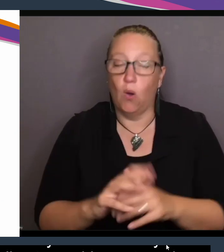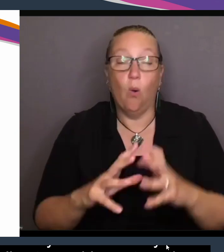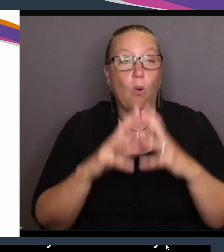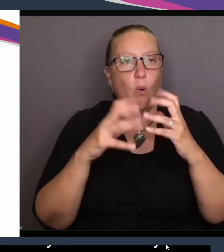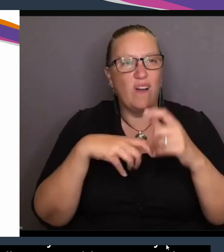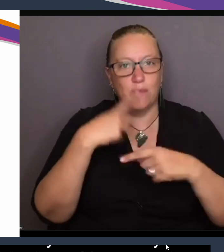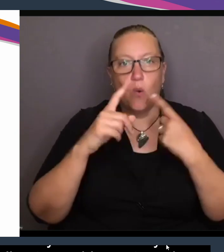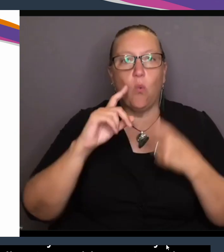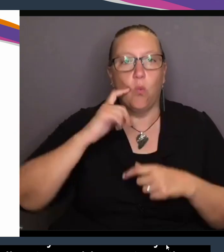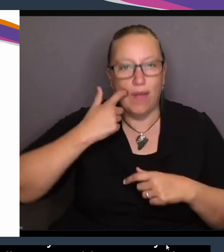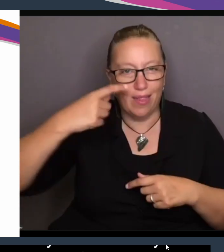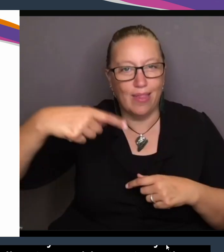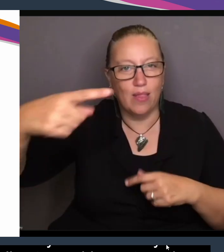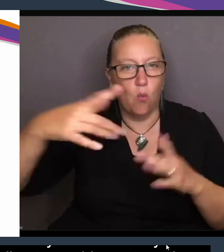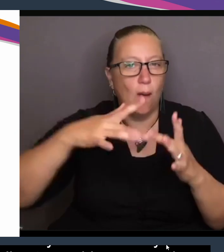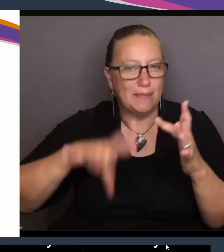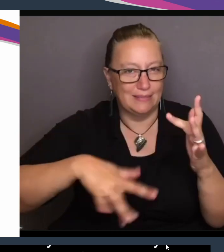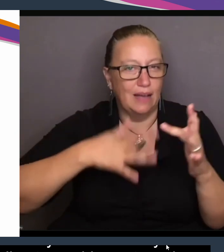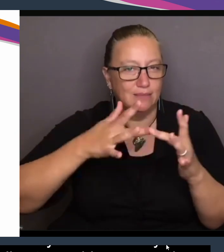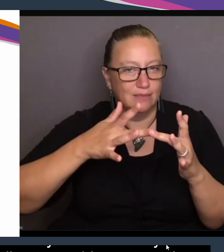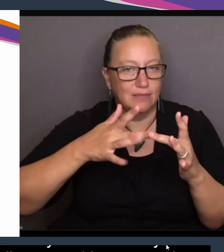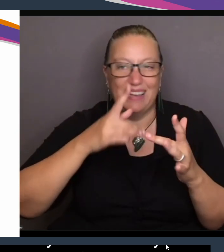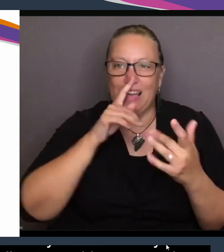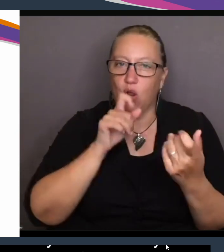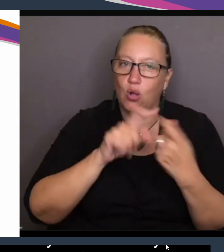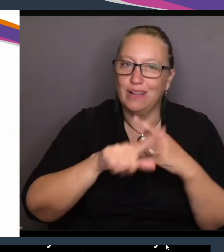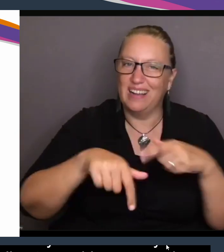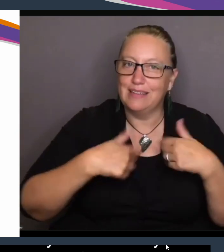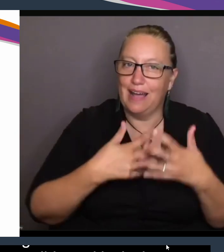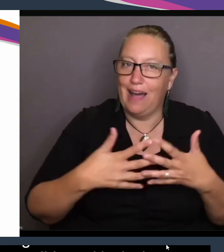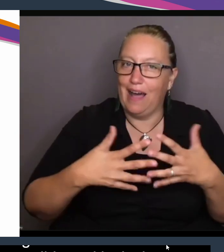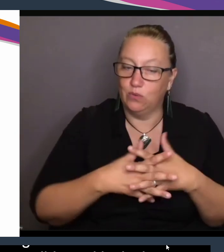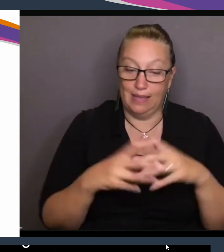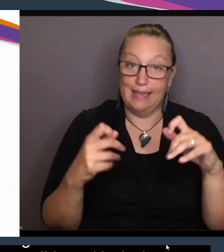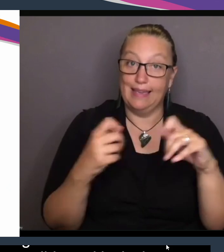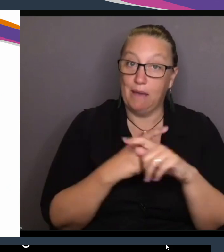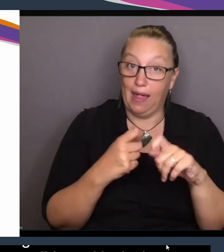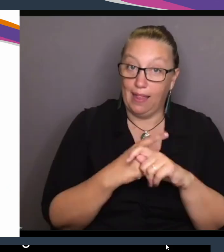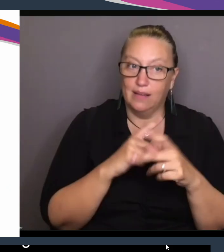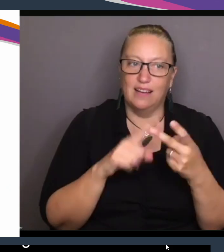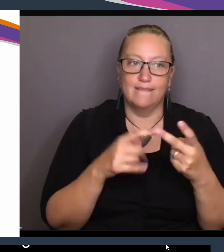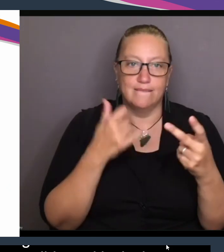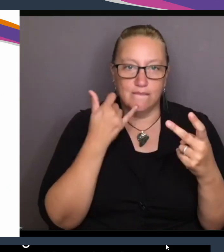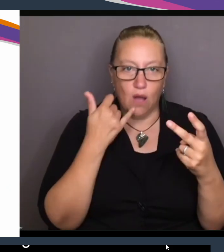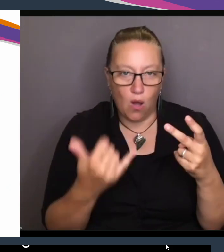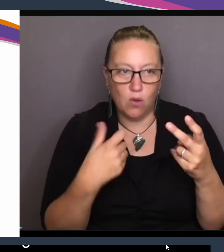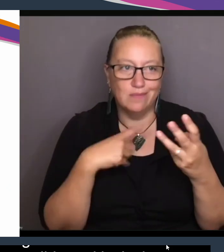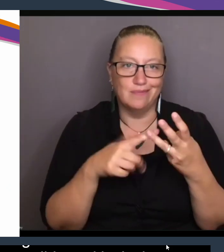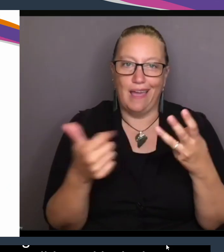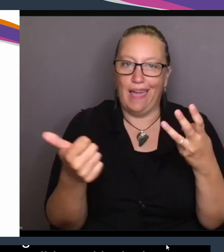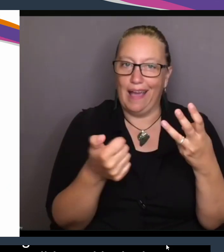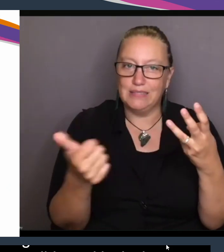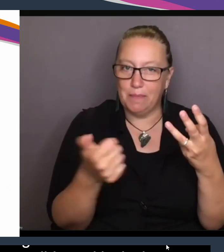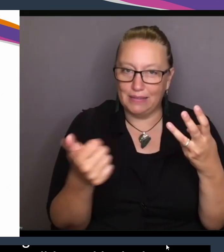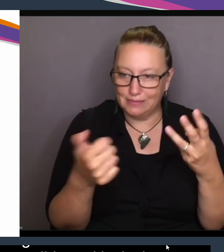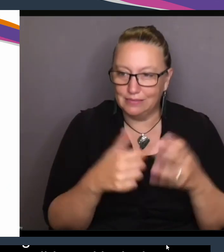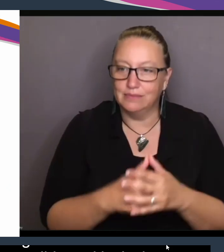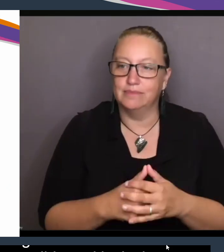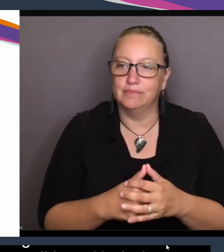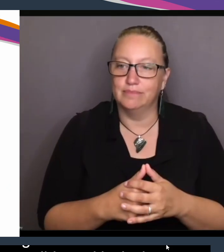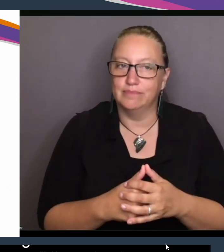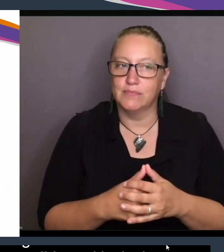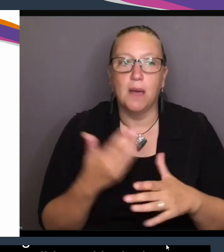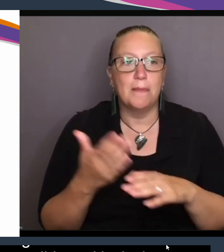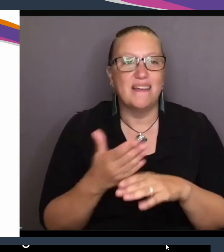website. You can contact us by email, phone or SMS. And just in terms of closing this segment before I move